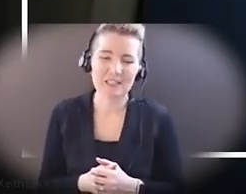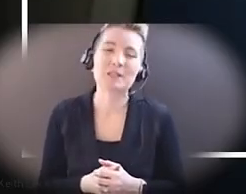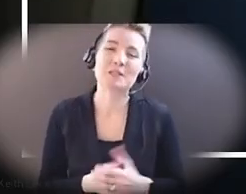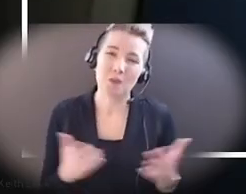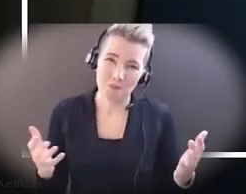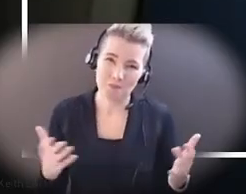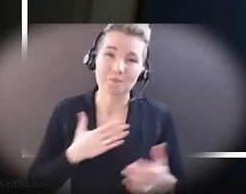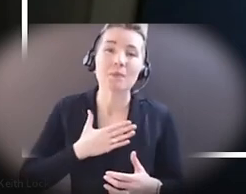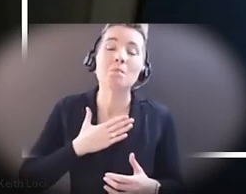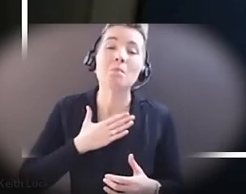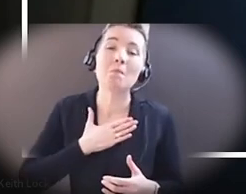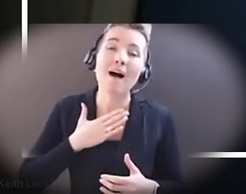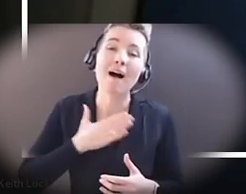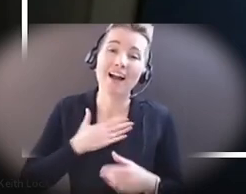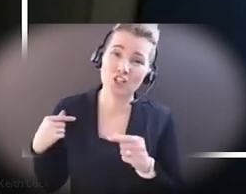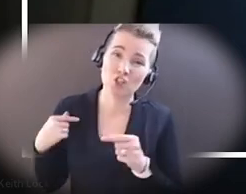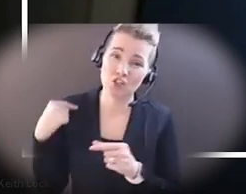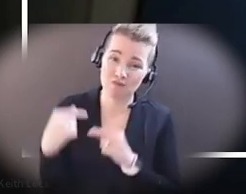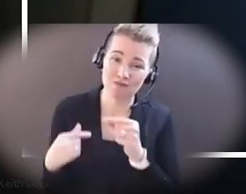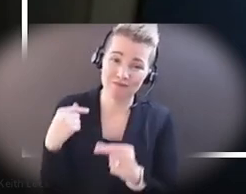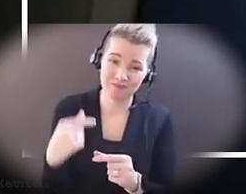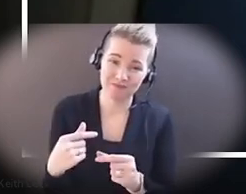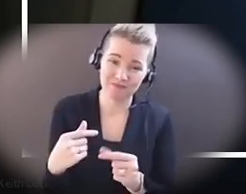my generation,